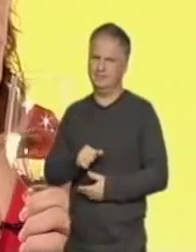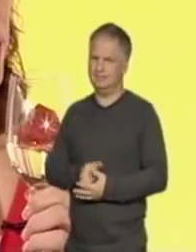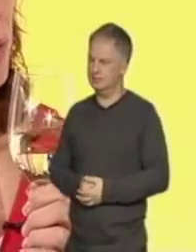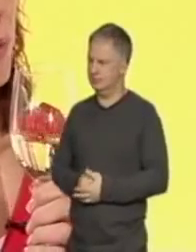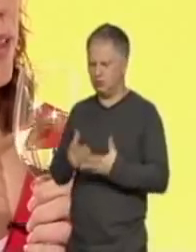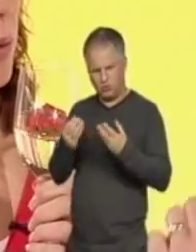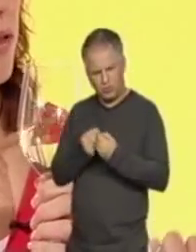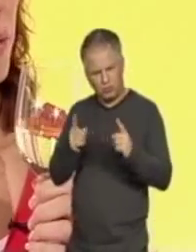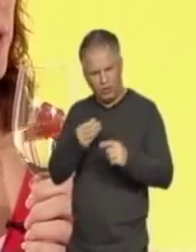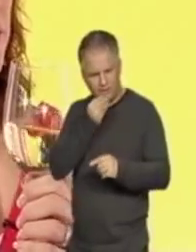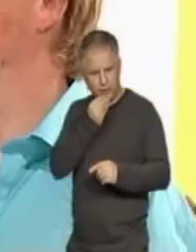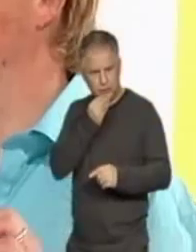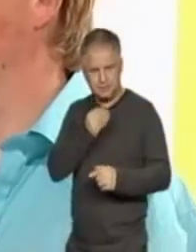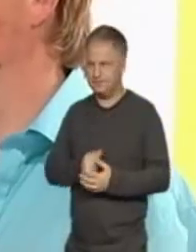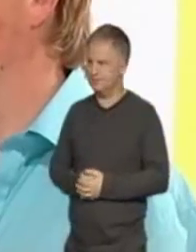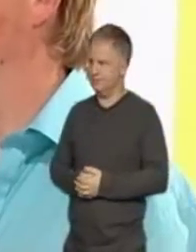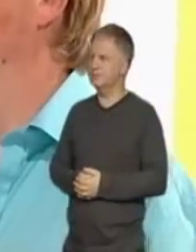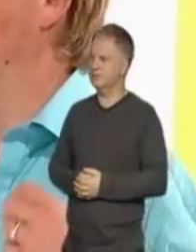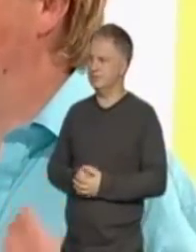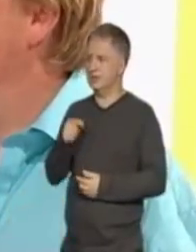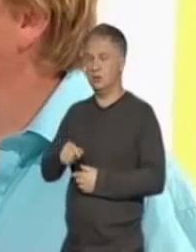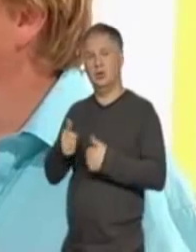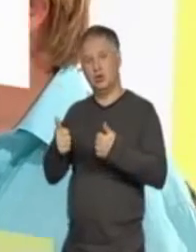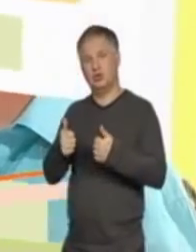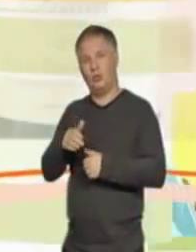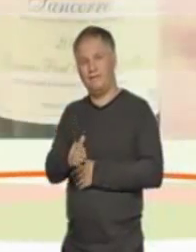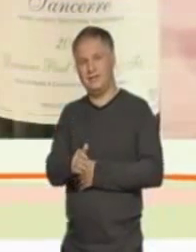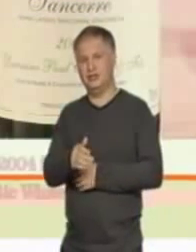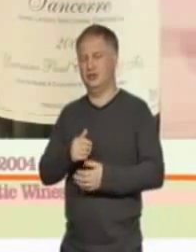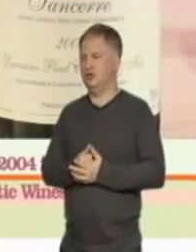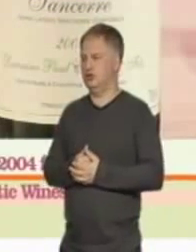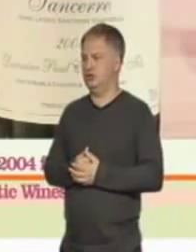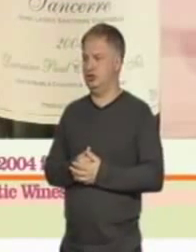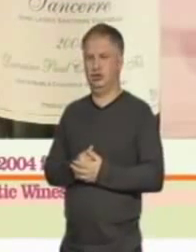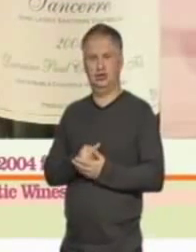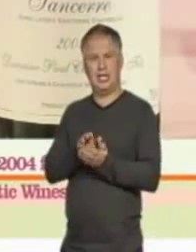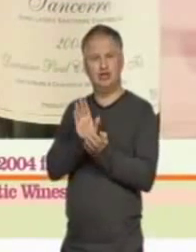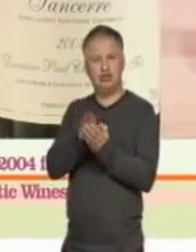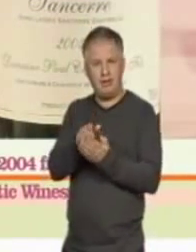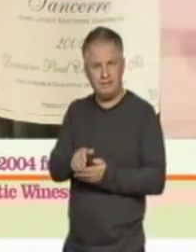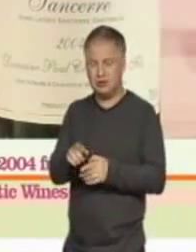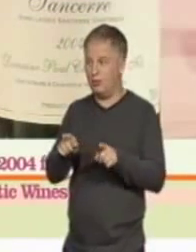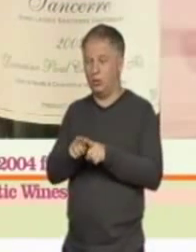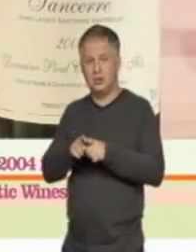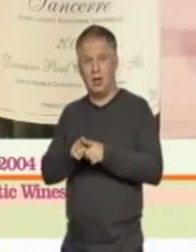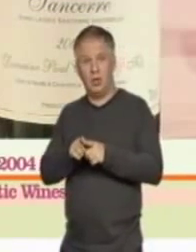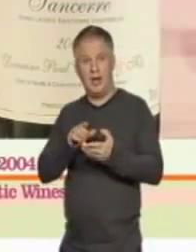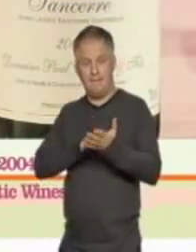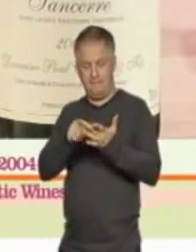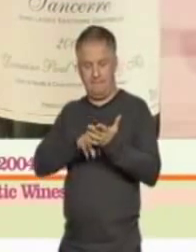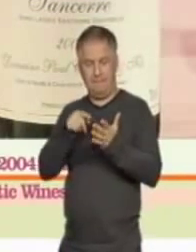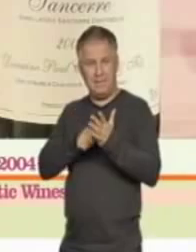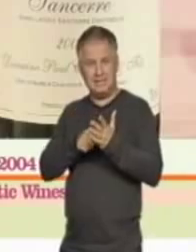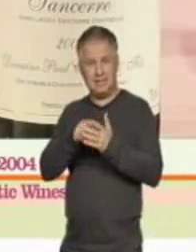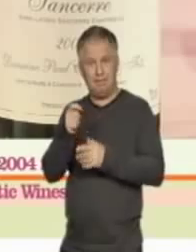have that with? What would you eat? What would you this one here goes terrifically well with fish. It goes really well with shellfish. And in fact, I've had it with minted peas. And this is the Sancerre Vieilles